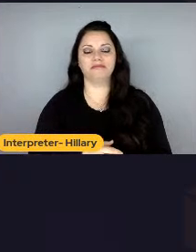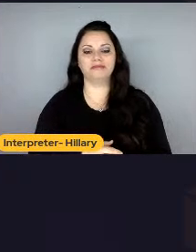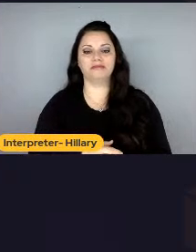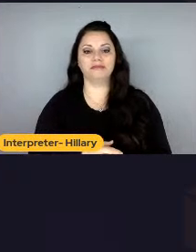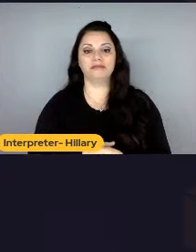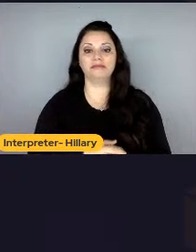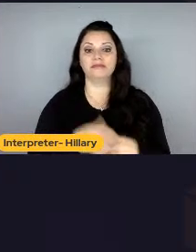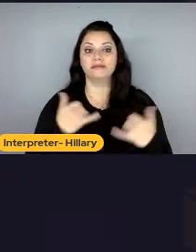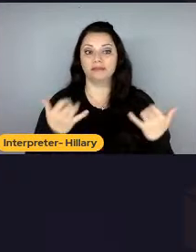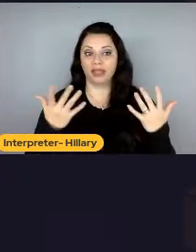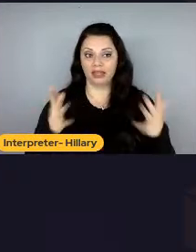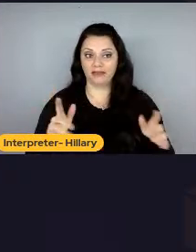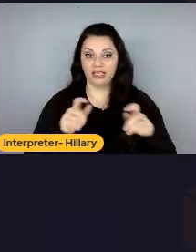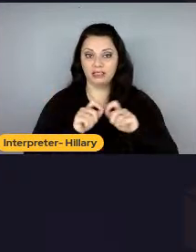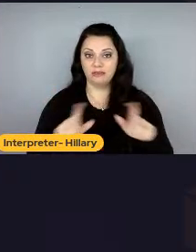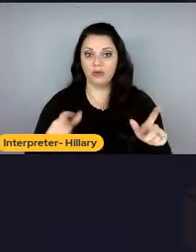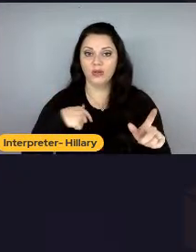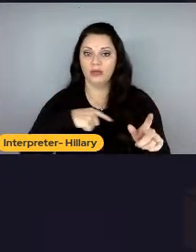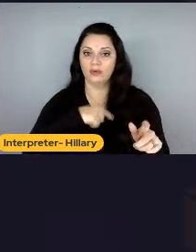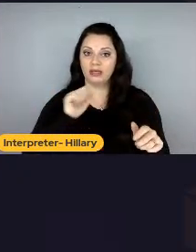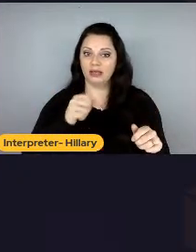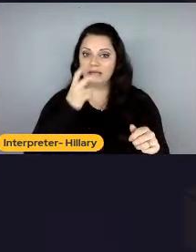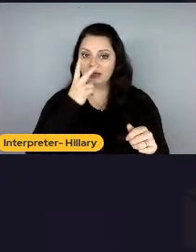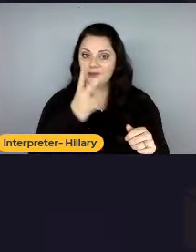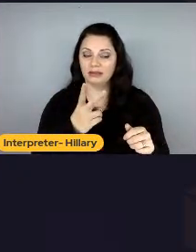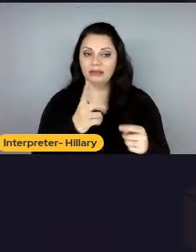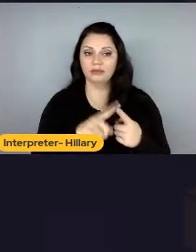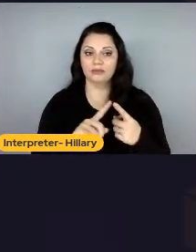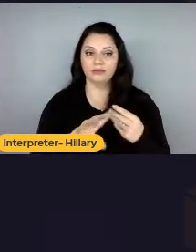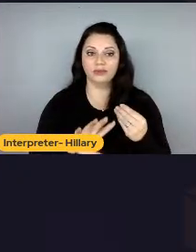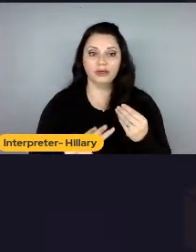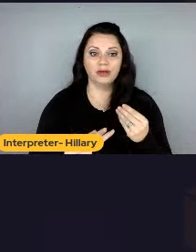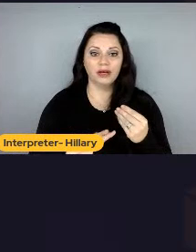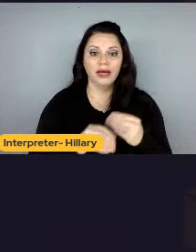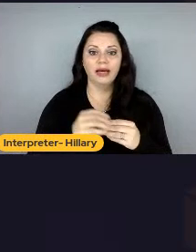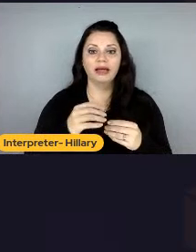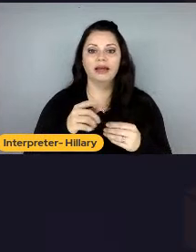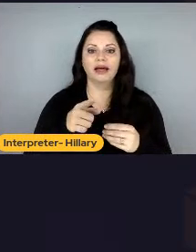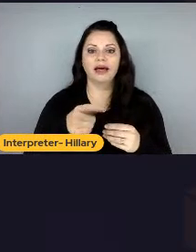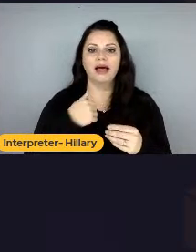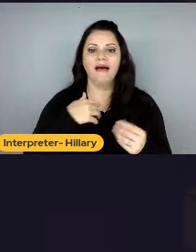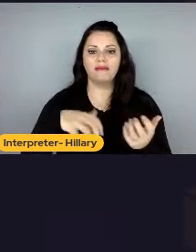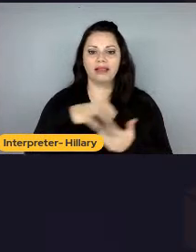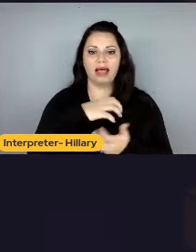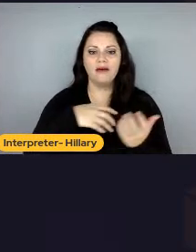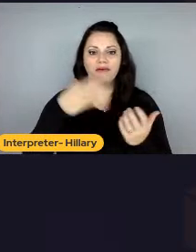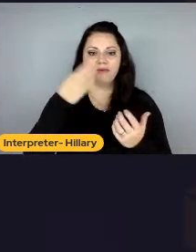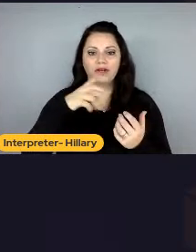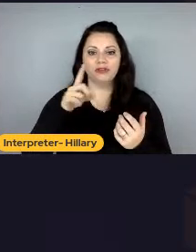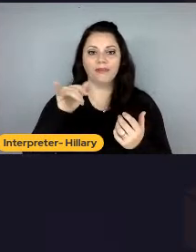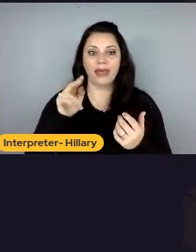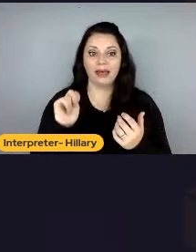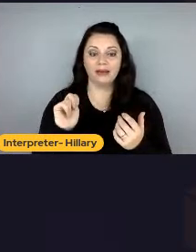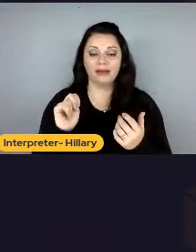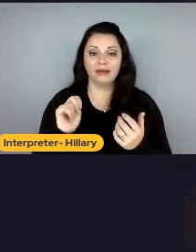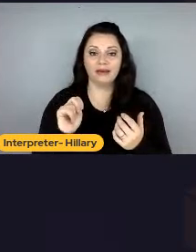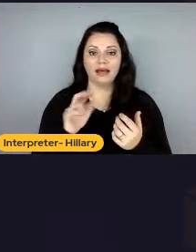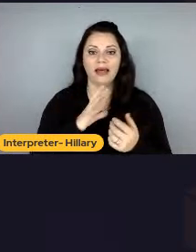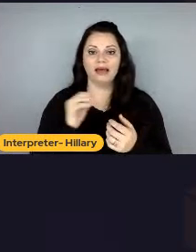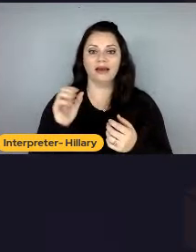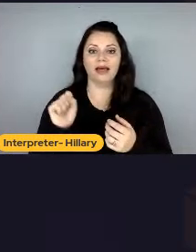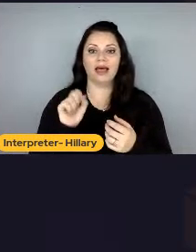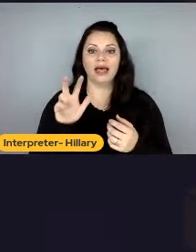has deployed. We can see two outputs. We have CloudFront domain and